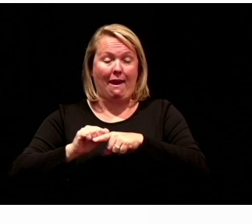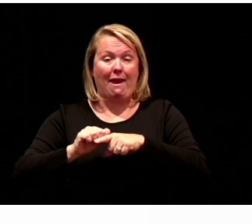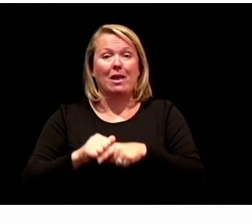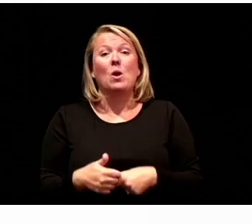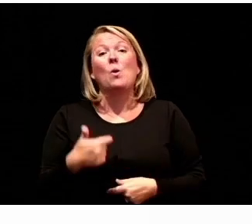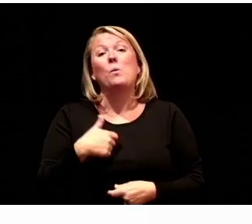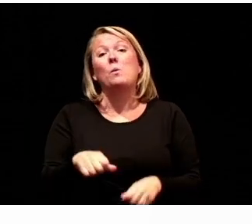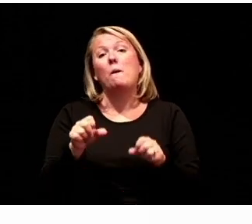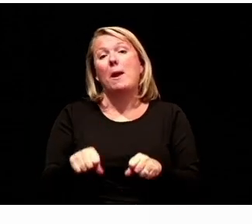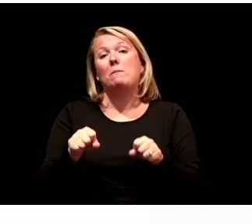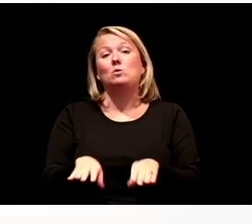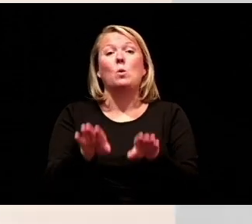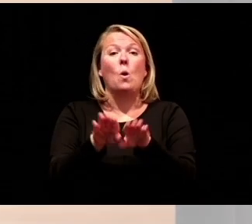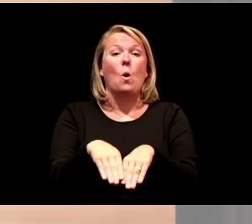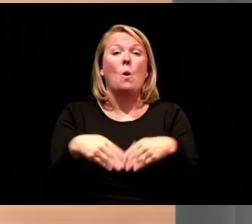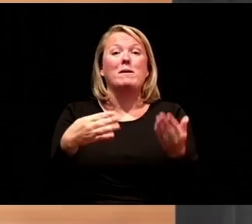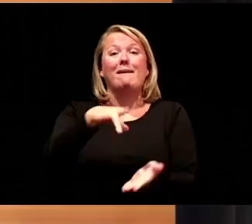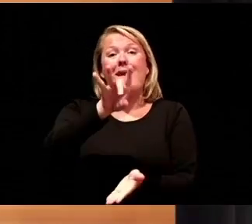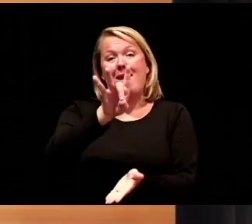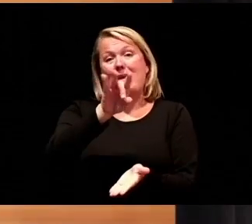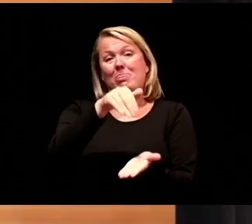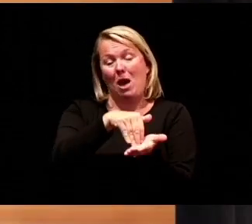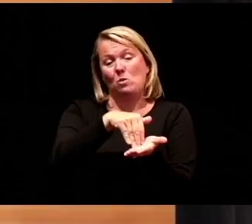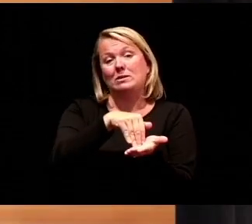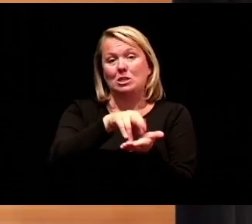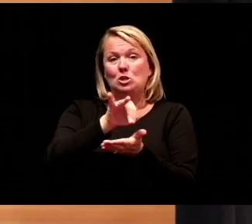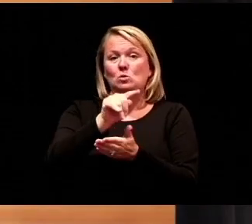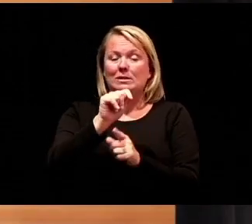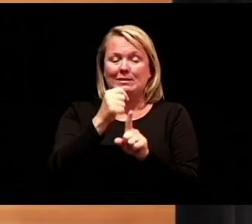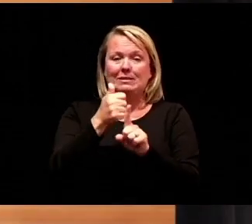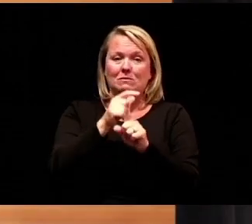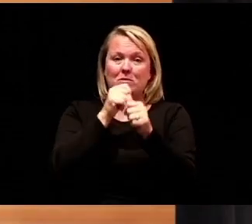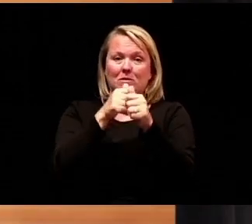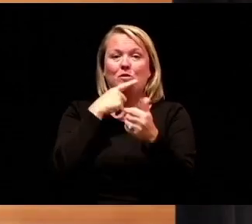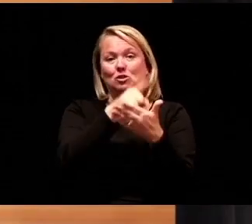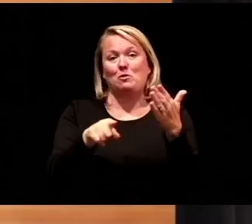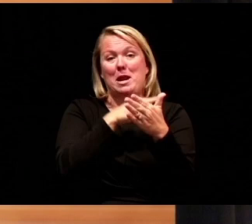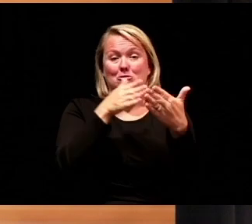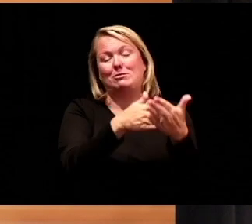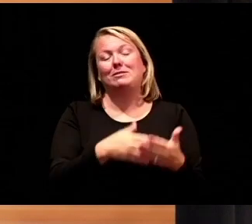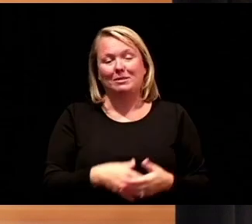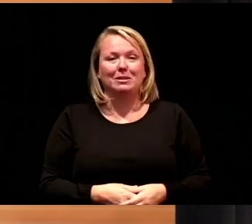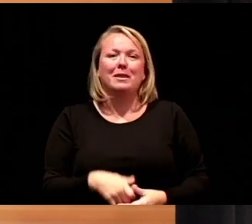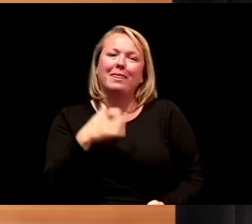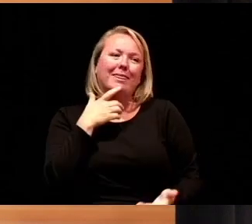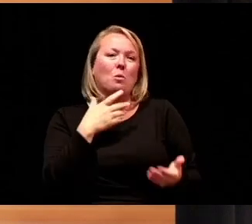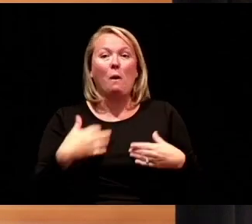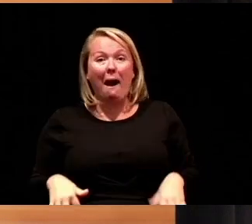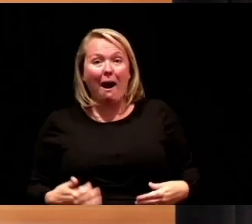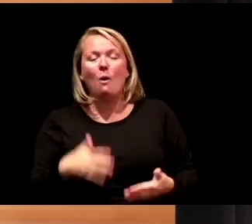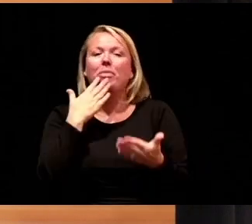of those occupancy standards. And we're talking about thousands of units at this point. So